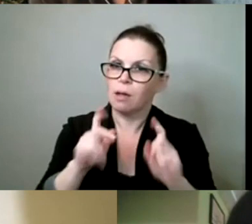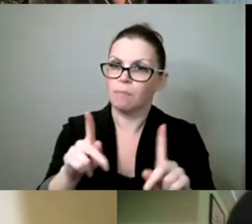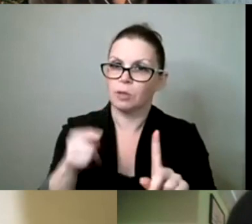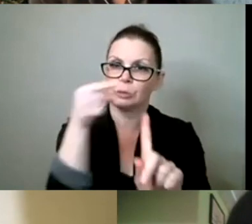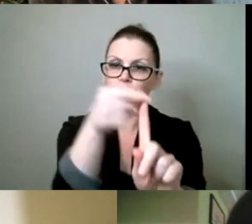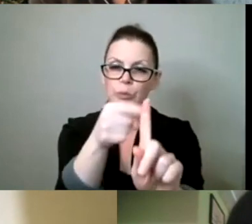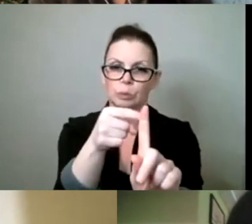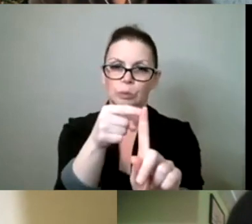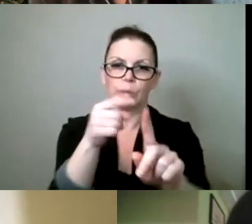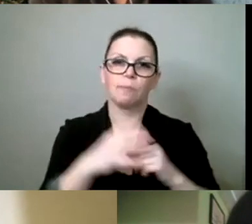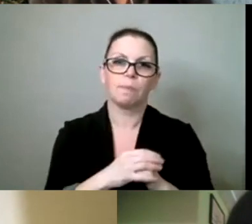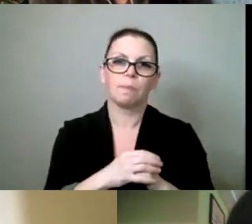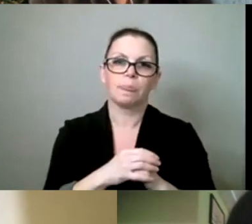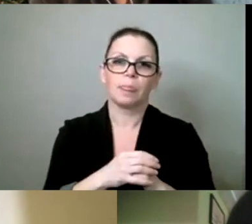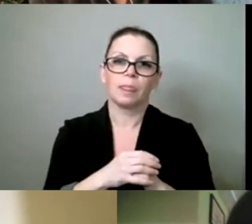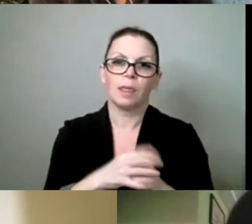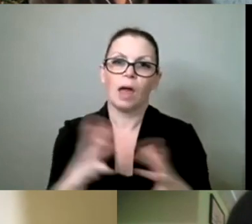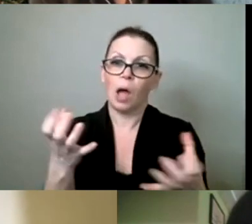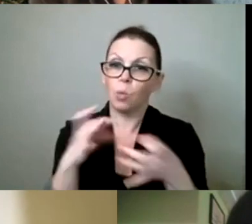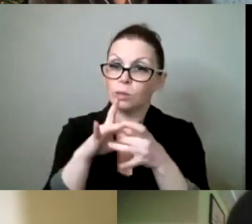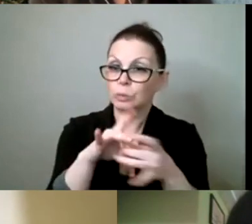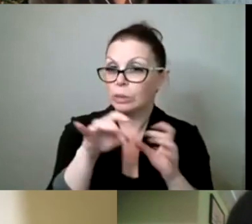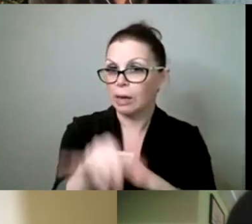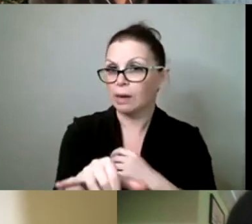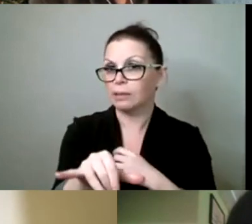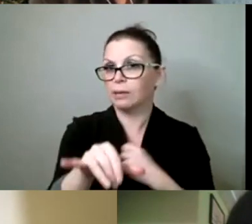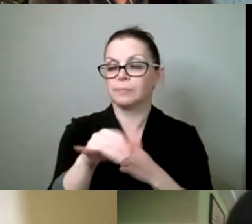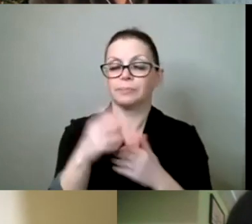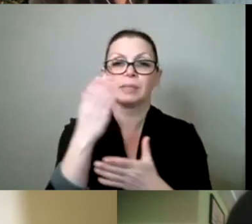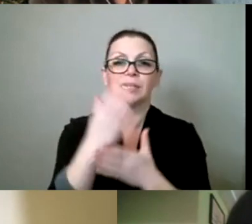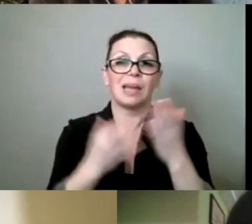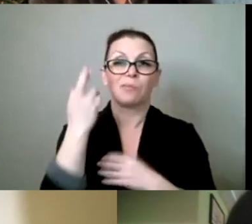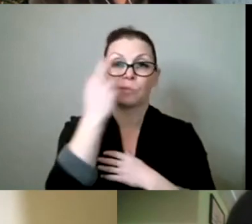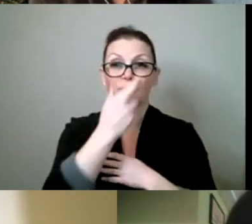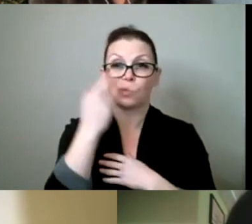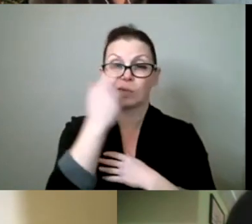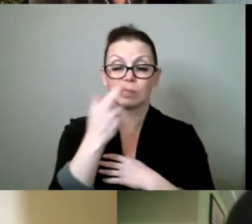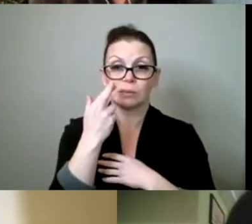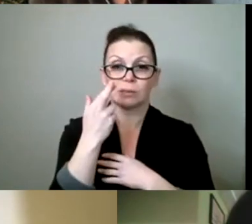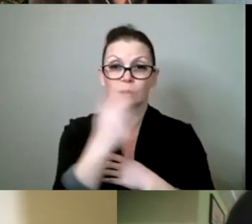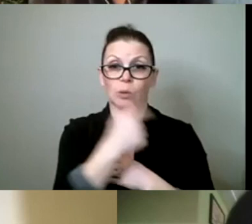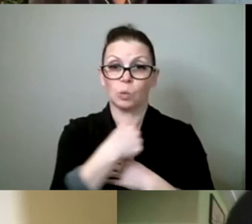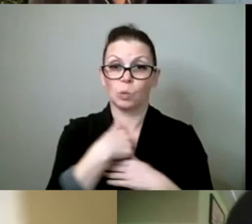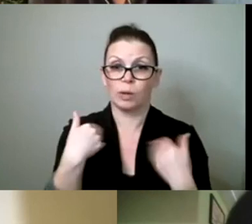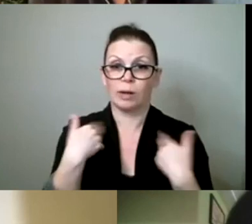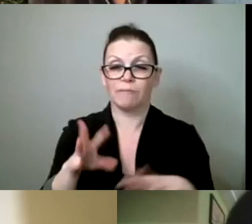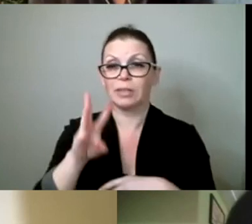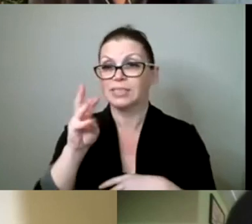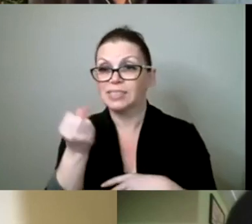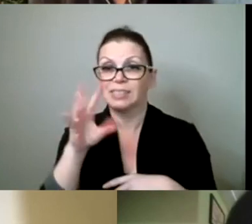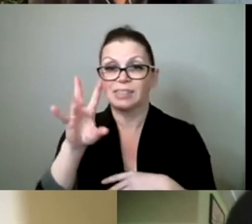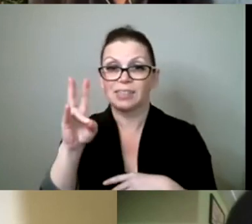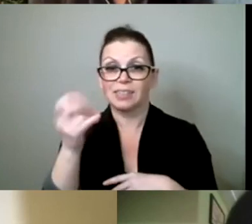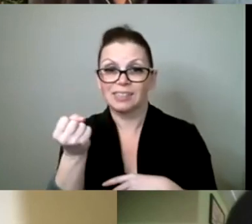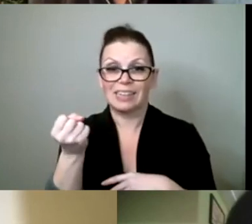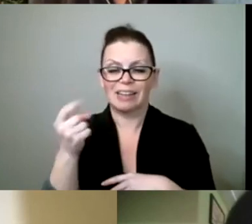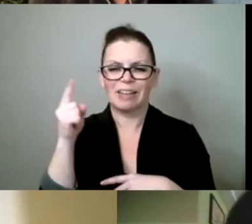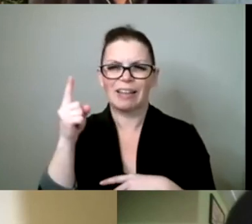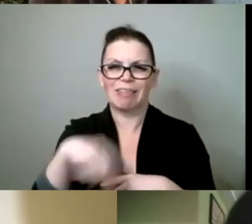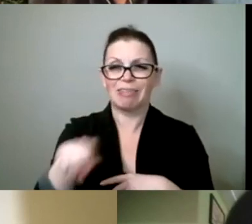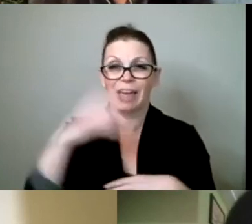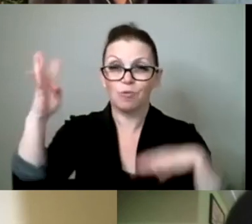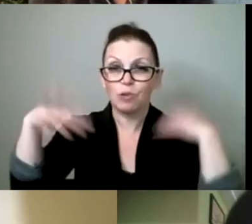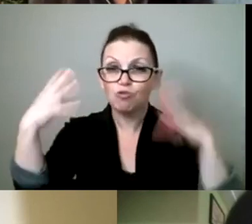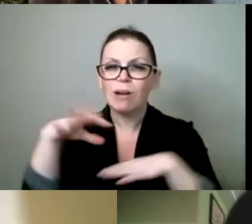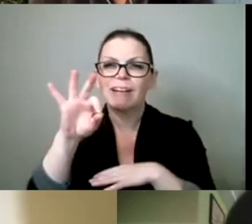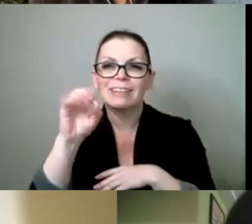I want to connect that to some of the reasons why we had 60s and 70s were crazy, the 90s, why